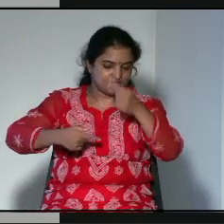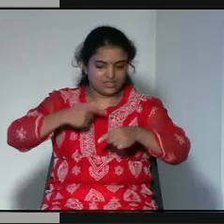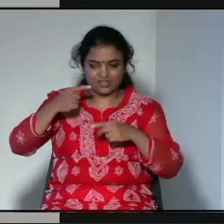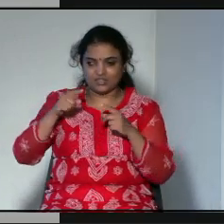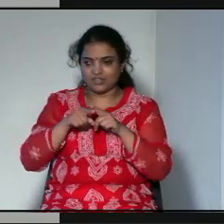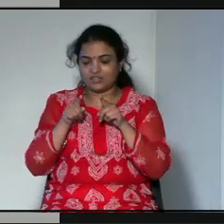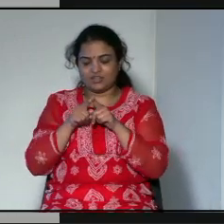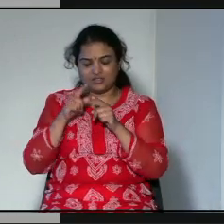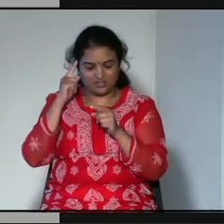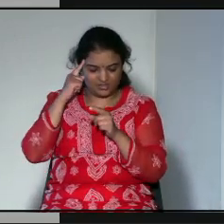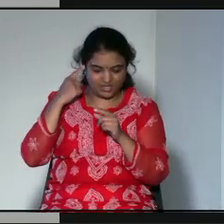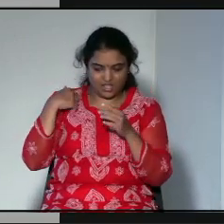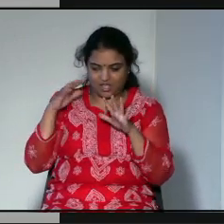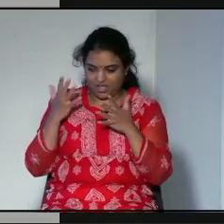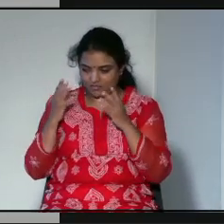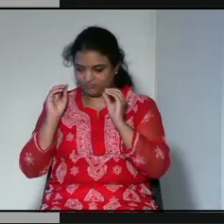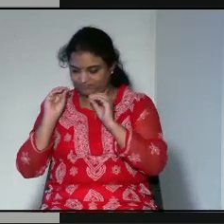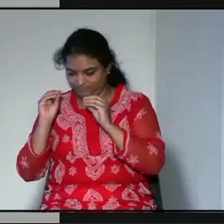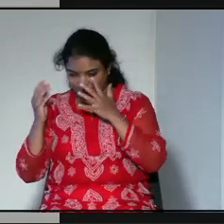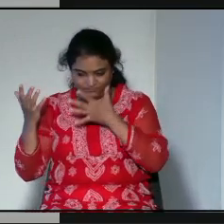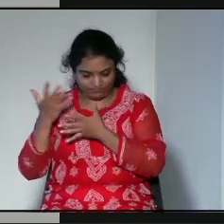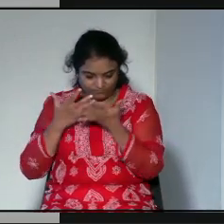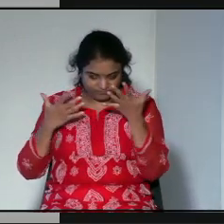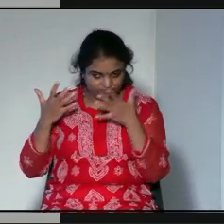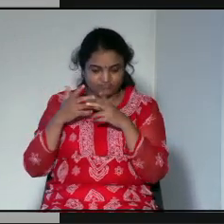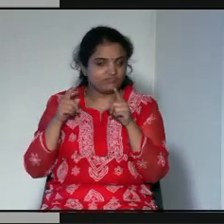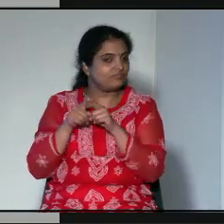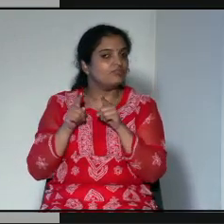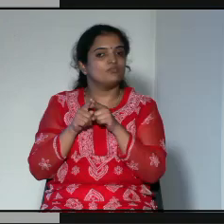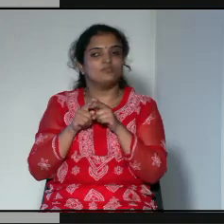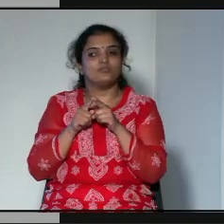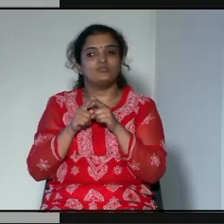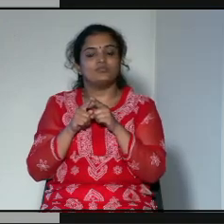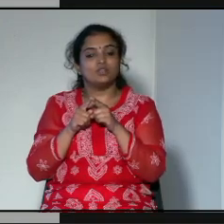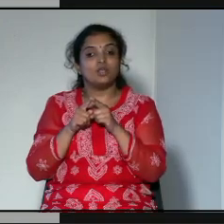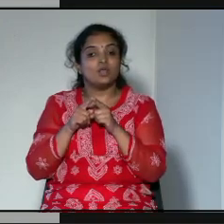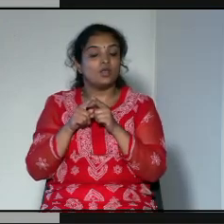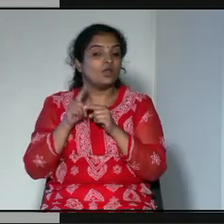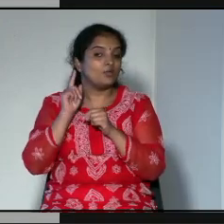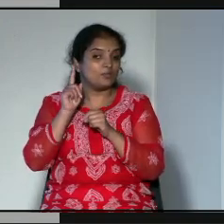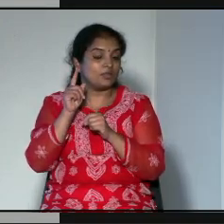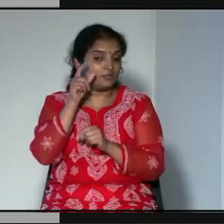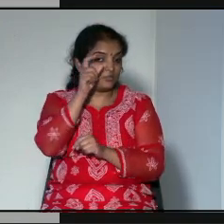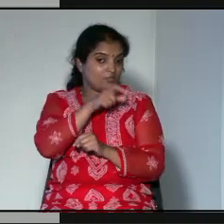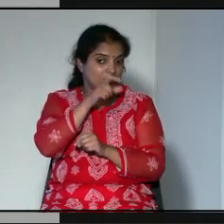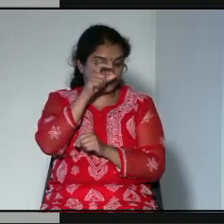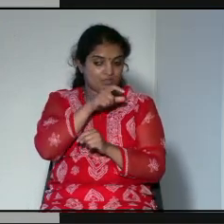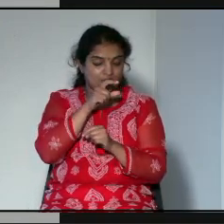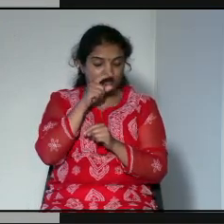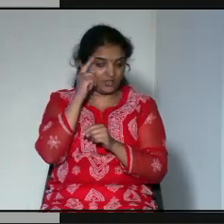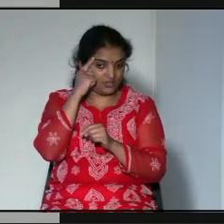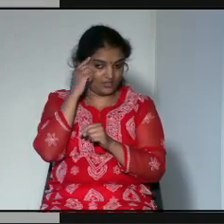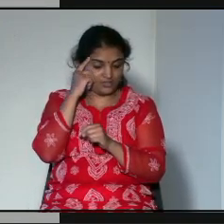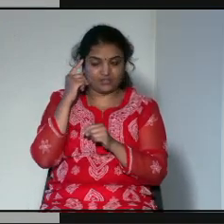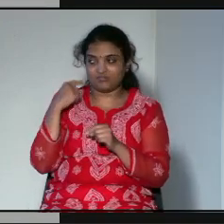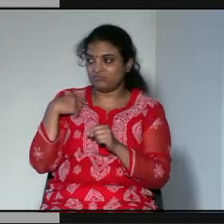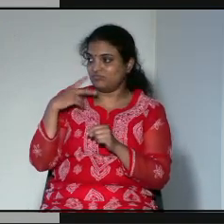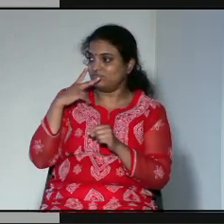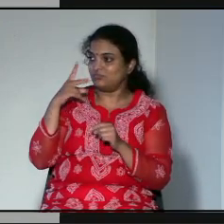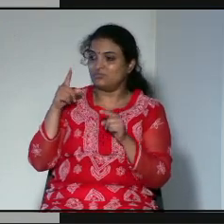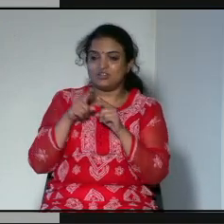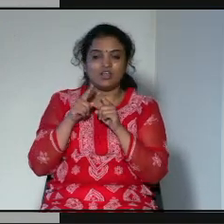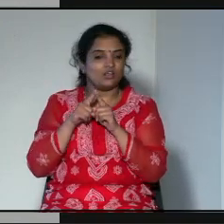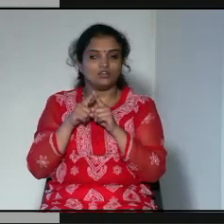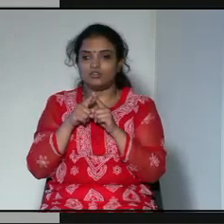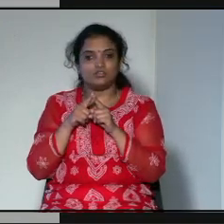intellectual mentorship the pivot of her existence. For those who came to know them closely, many would say it was hard